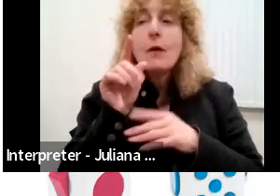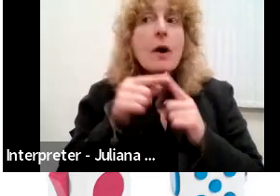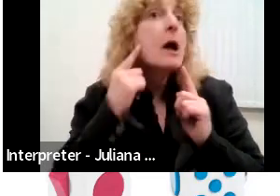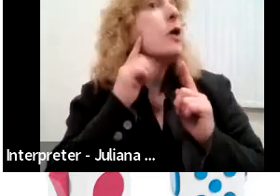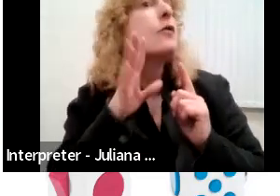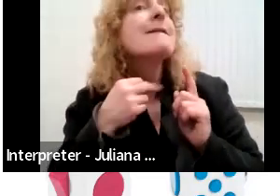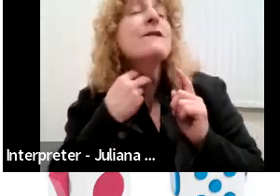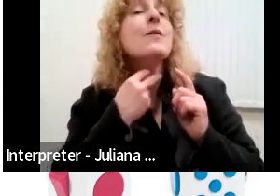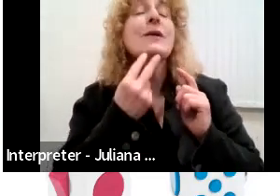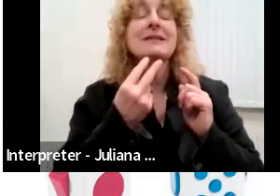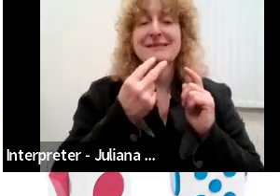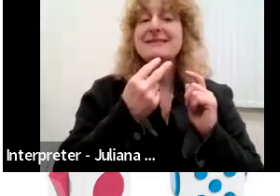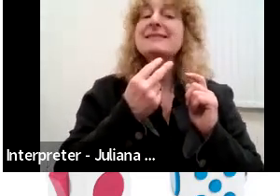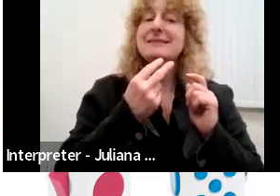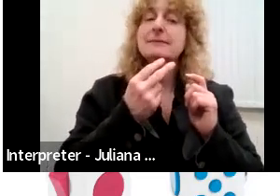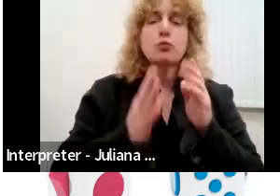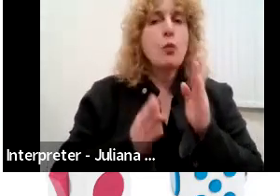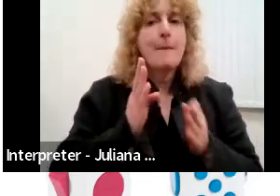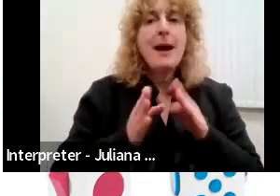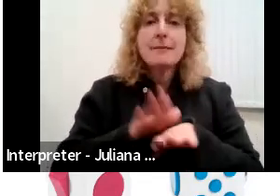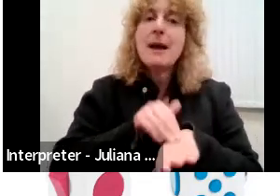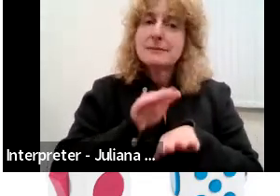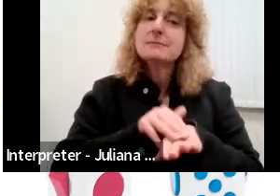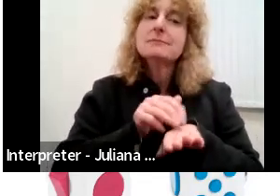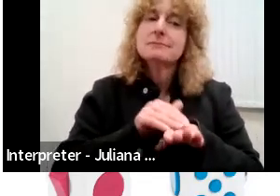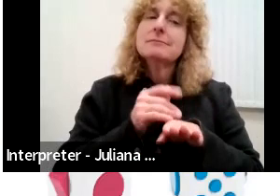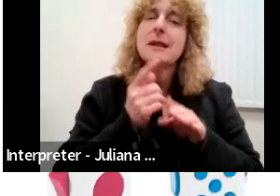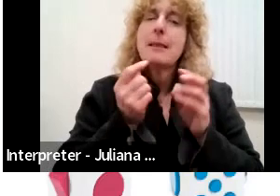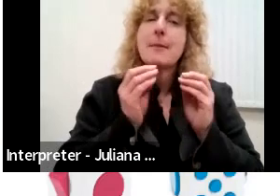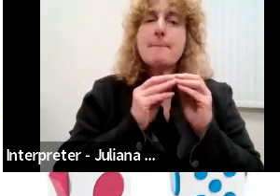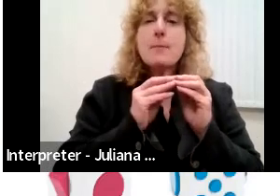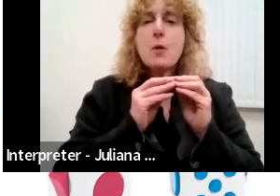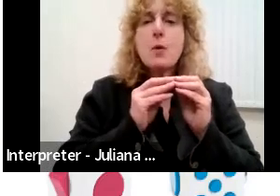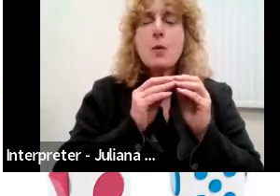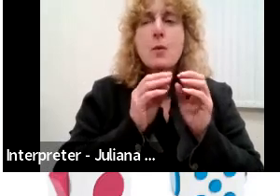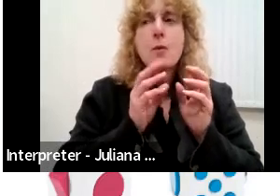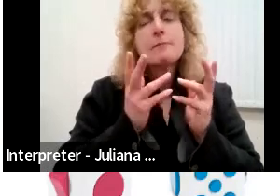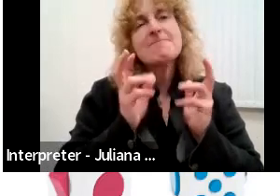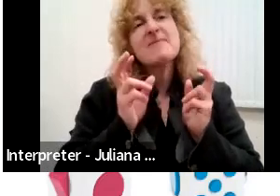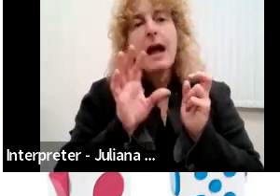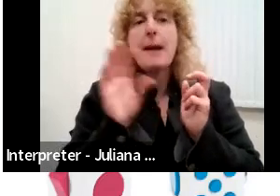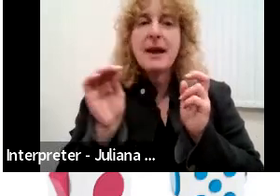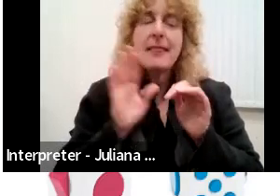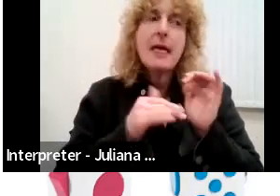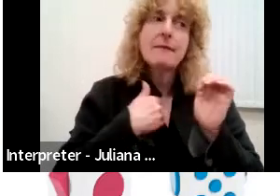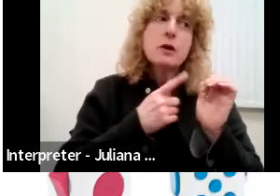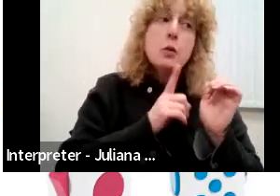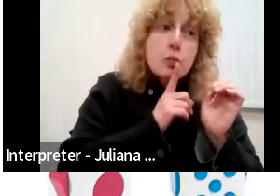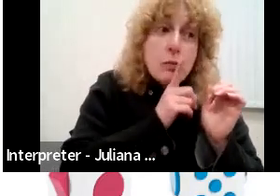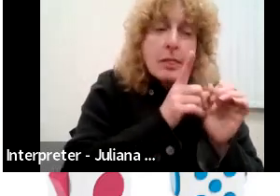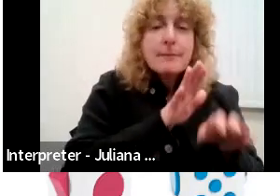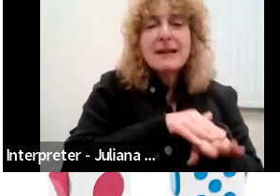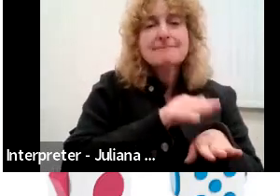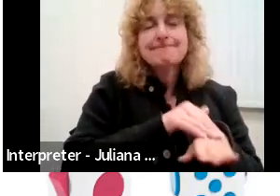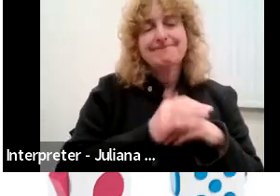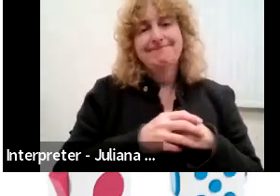voice. So robotic pets, a little bit more with companion than having a real pet.